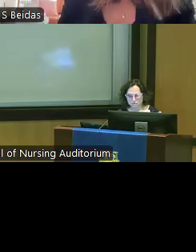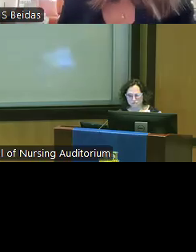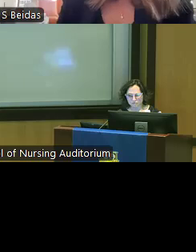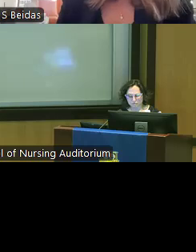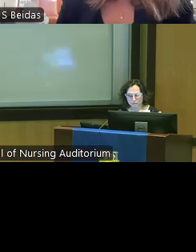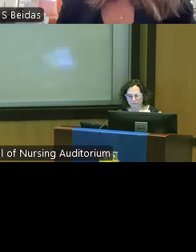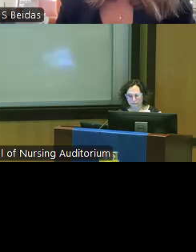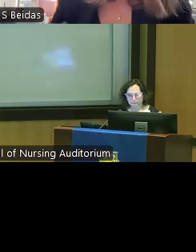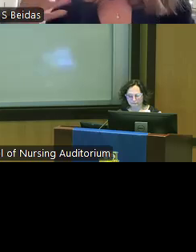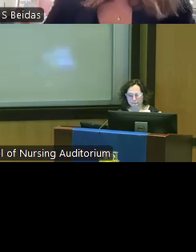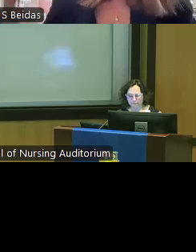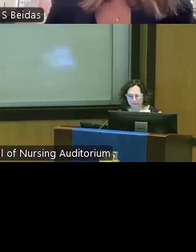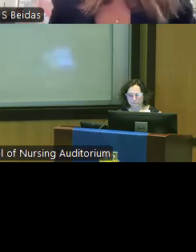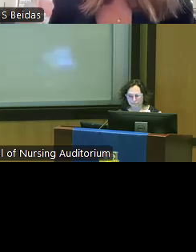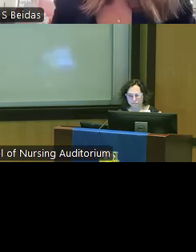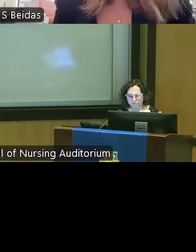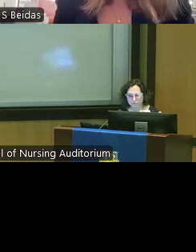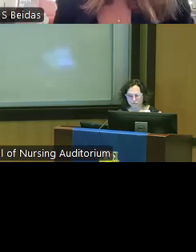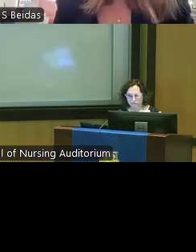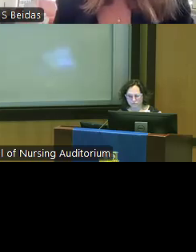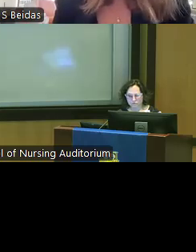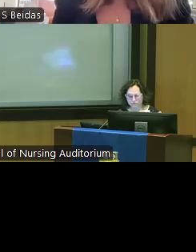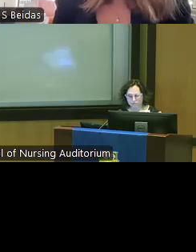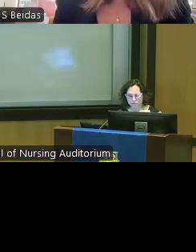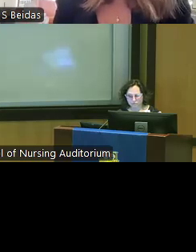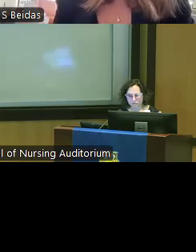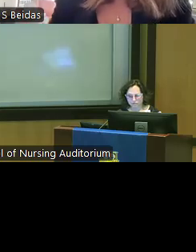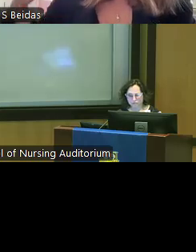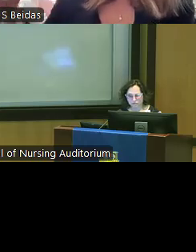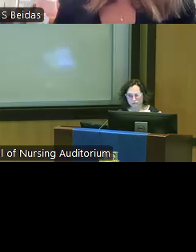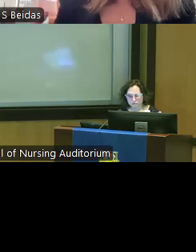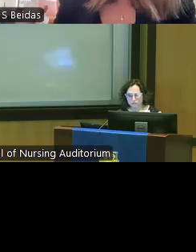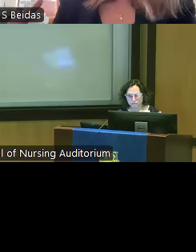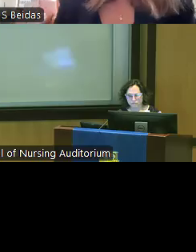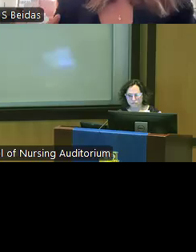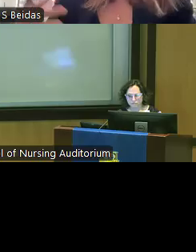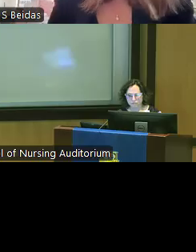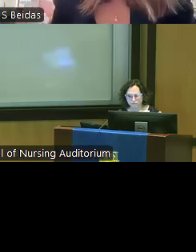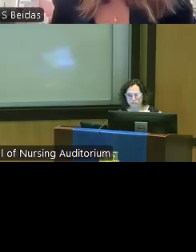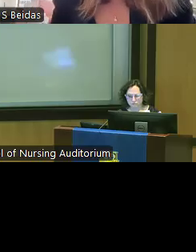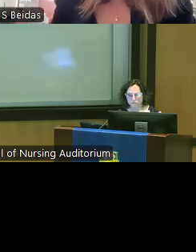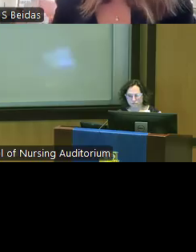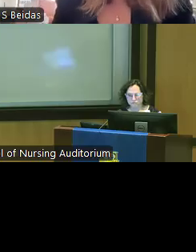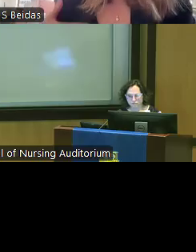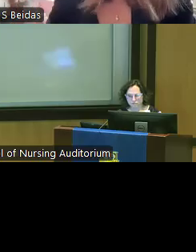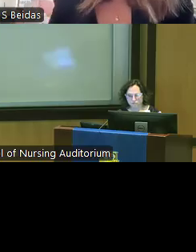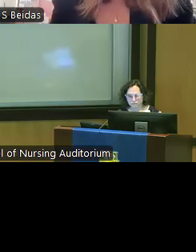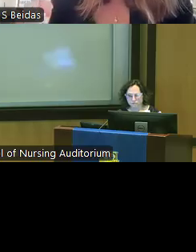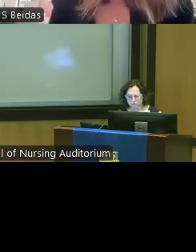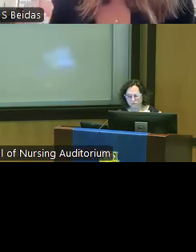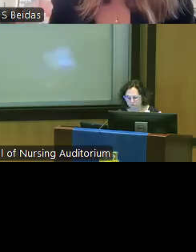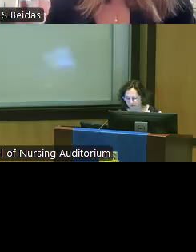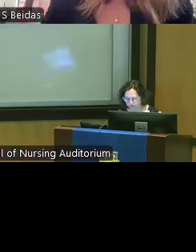leaders and the frontline clinicians to think about how to achieve that goal. And so, it's very data driven, which aligns nicely